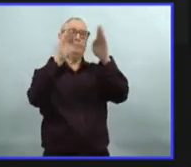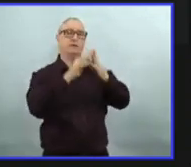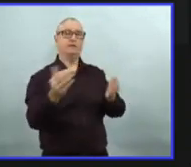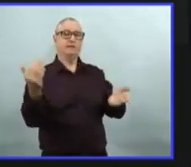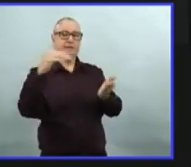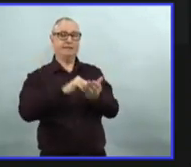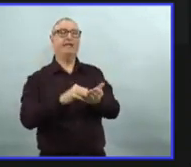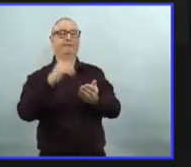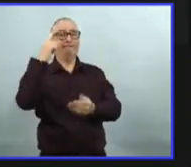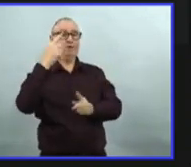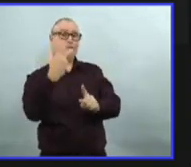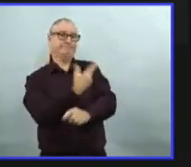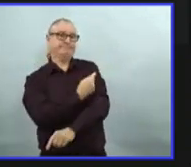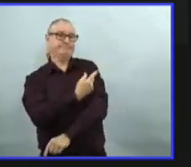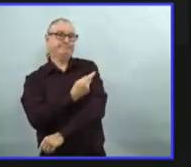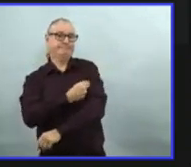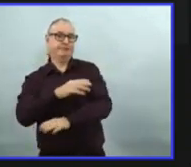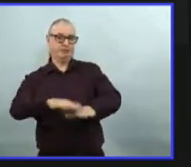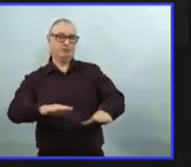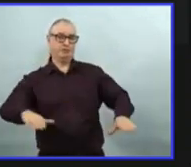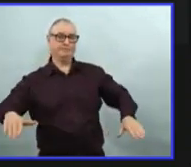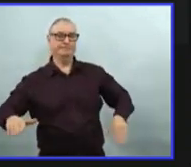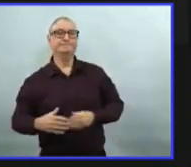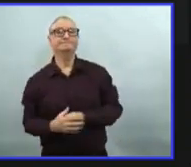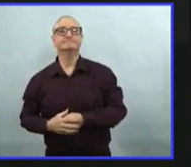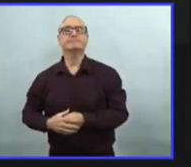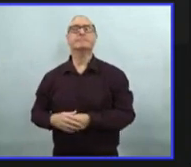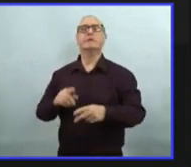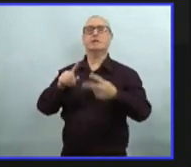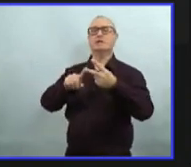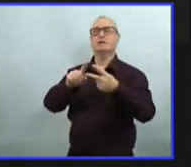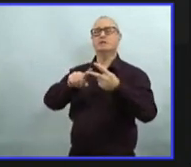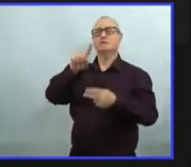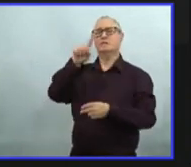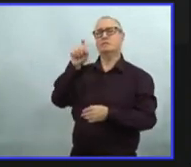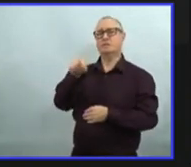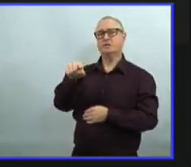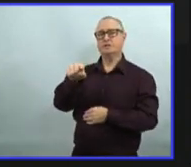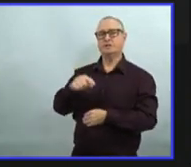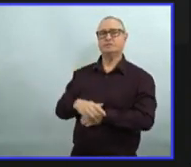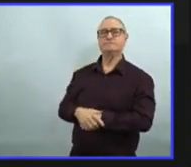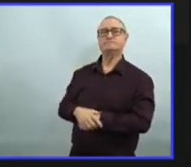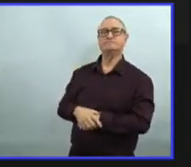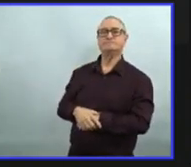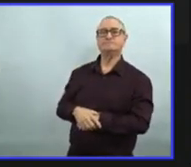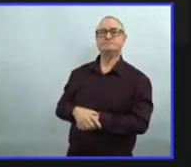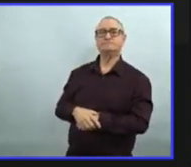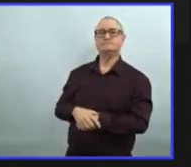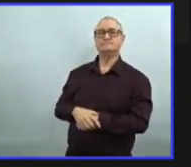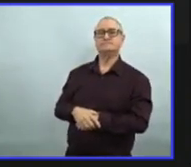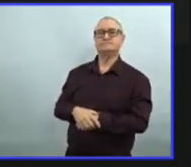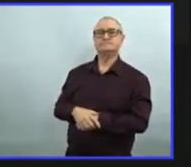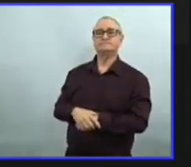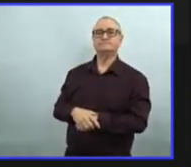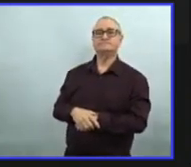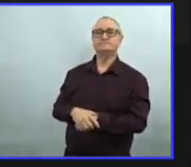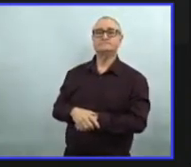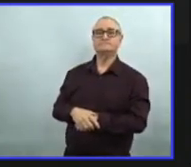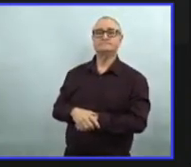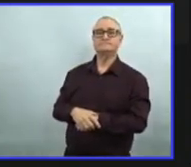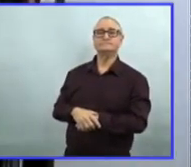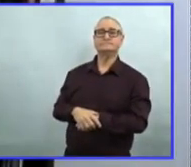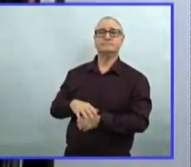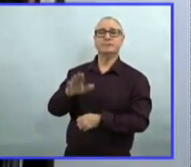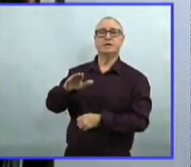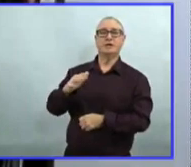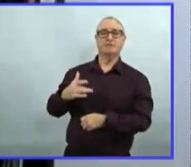numbers on the COVID cases related to the vaccine. Is it confusing for some people